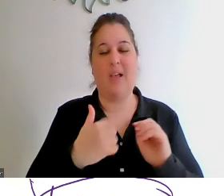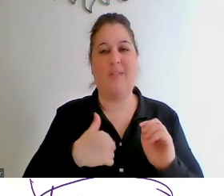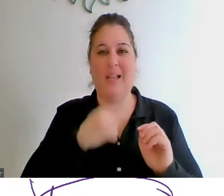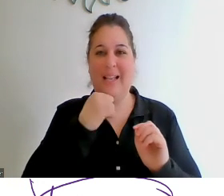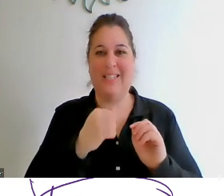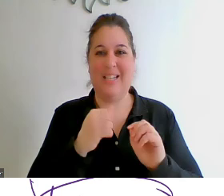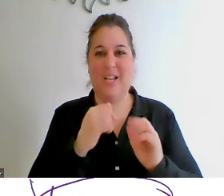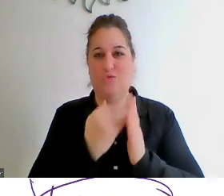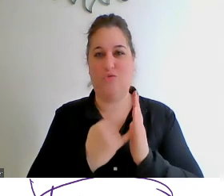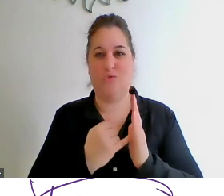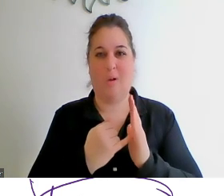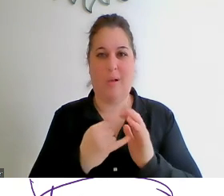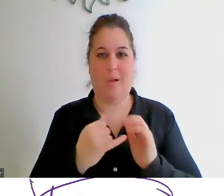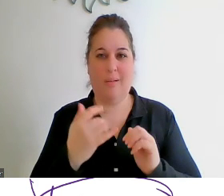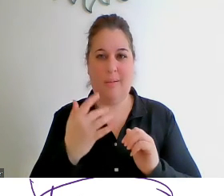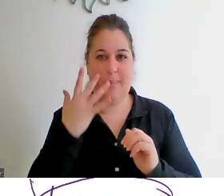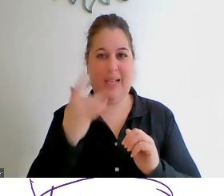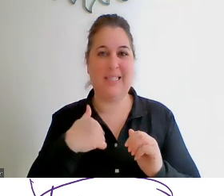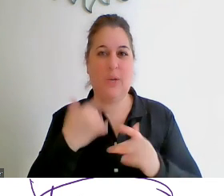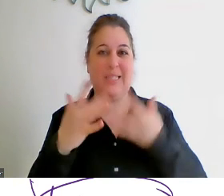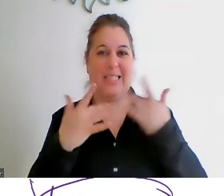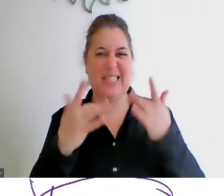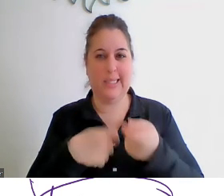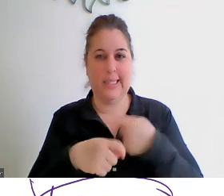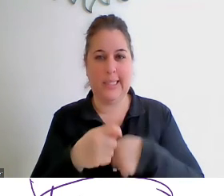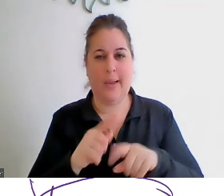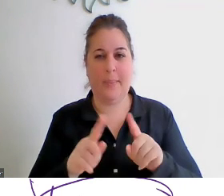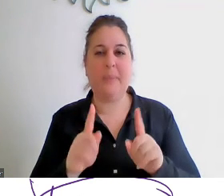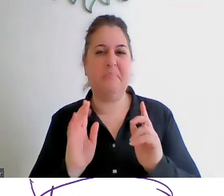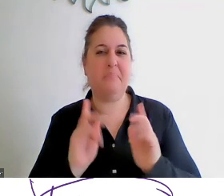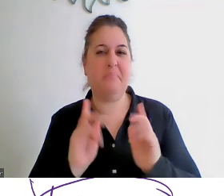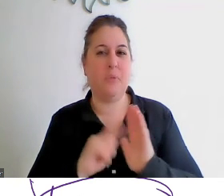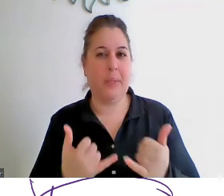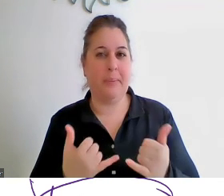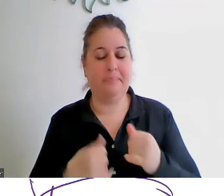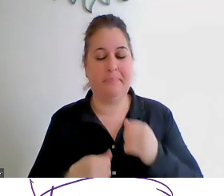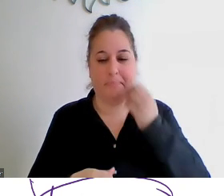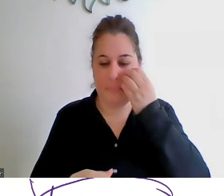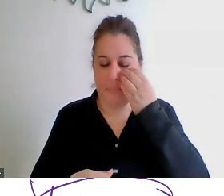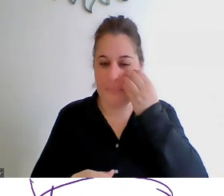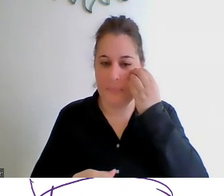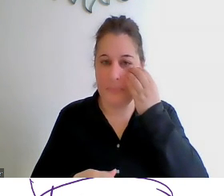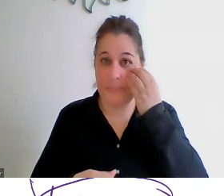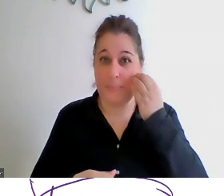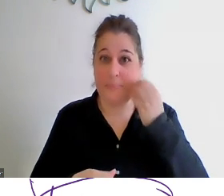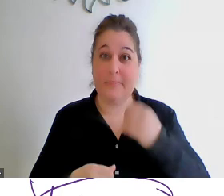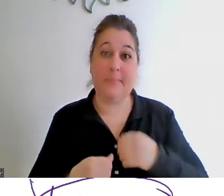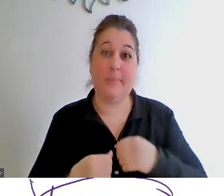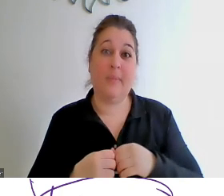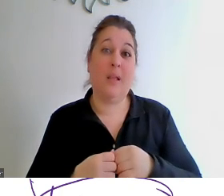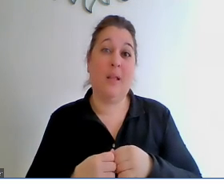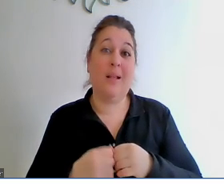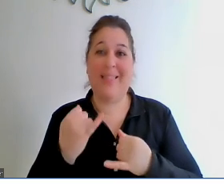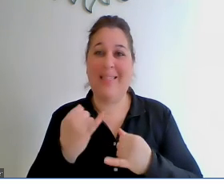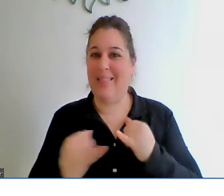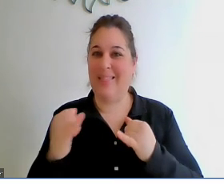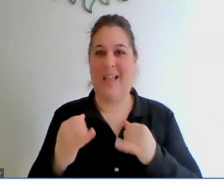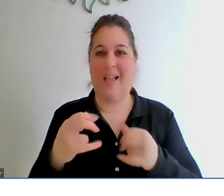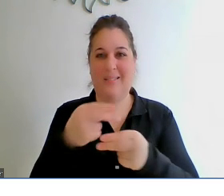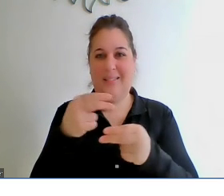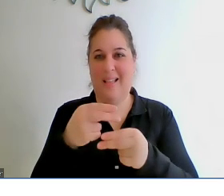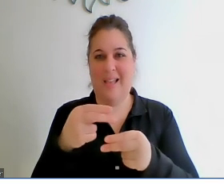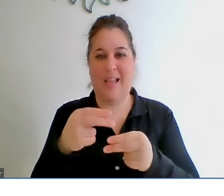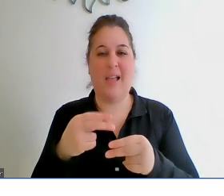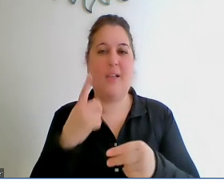I was comparing it to the song, but cross those off because they're the same, I get positive. Okay. All right, last slide